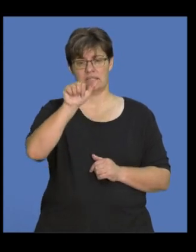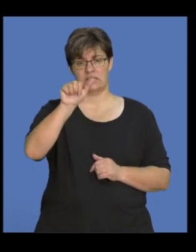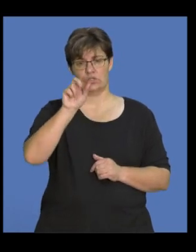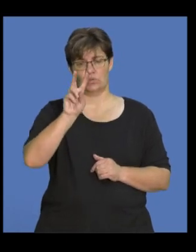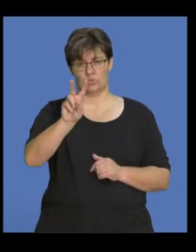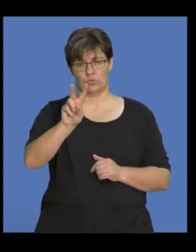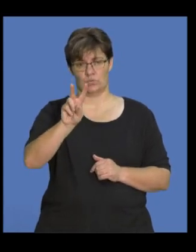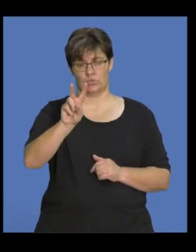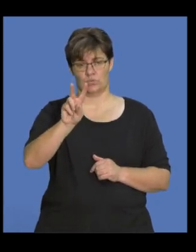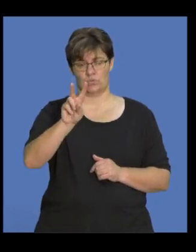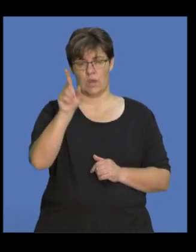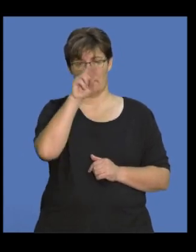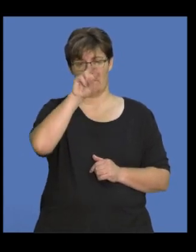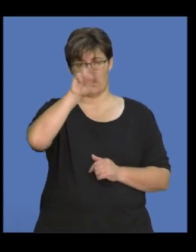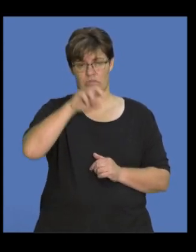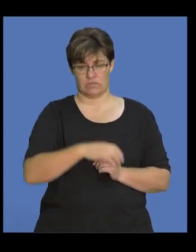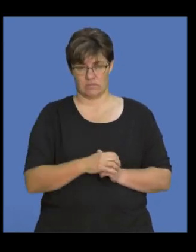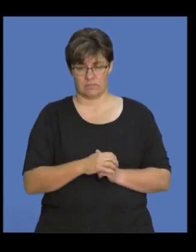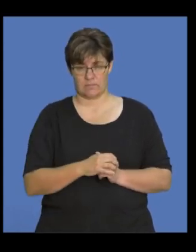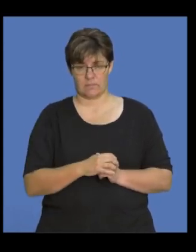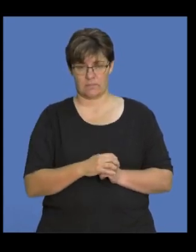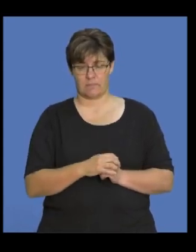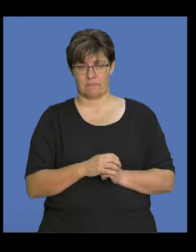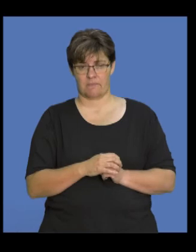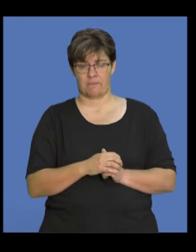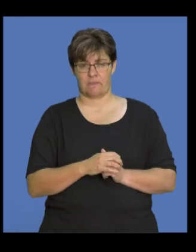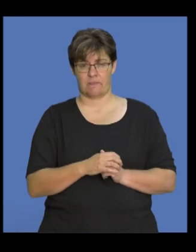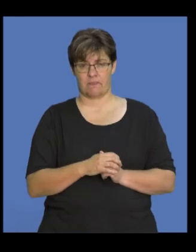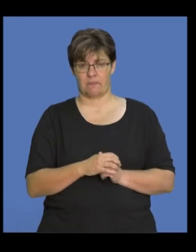2,162 pounds. So